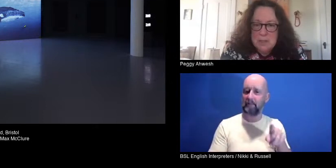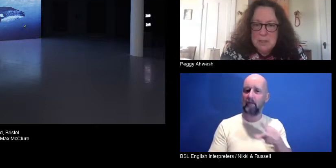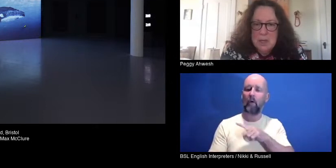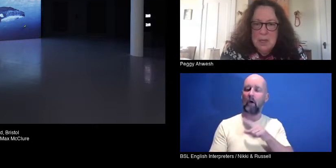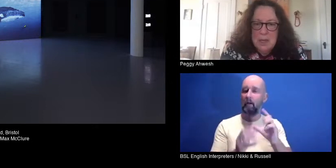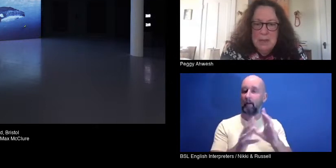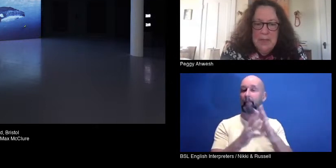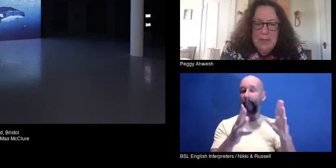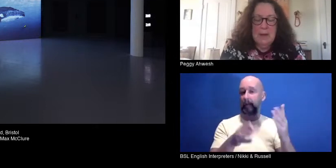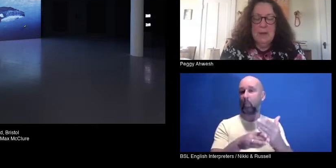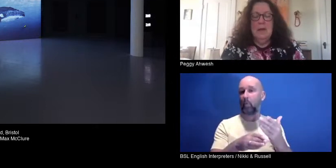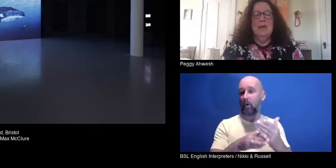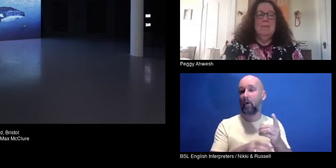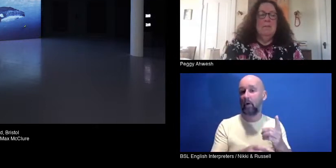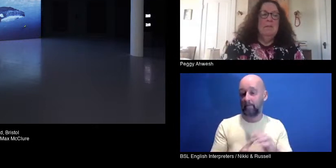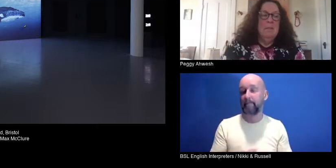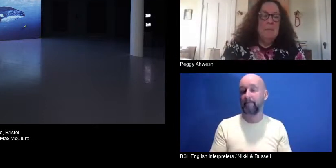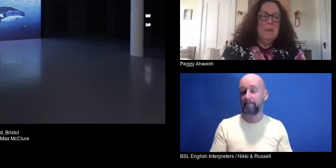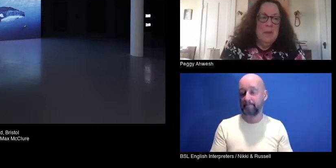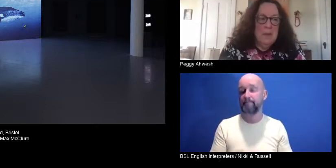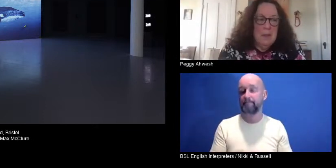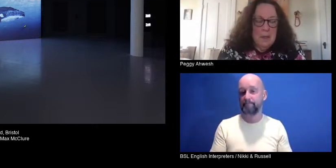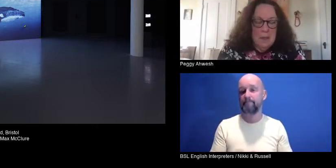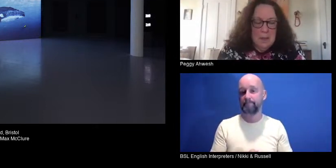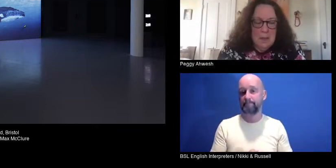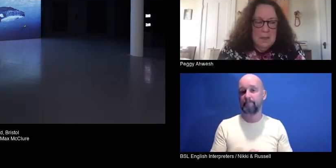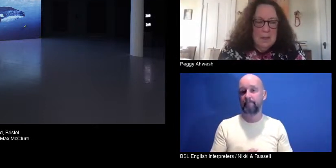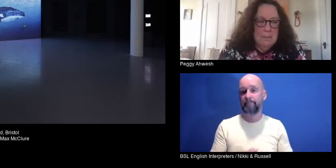piece in that.